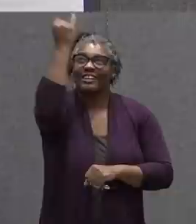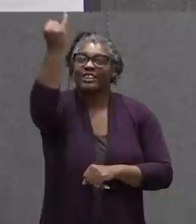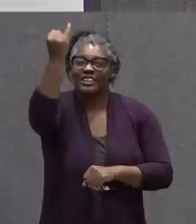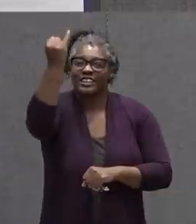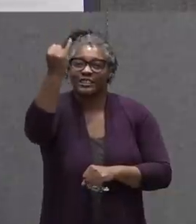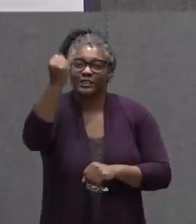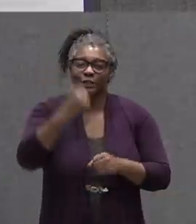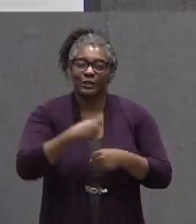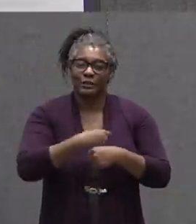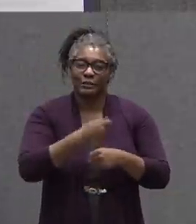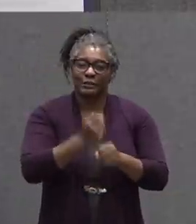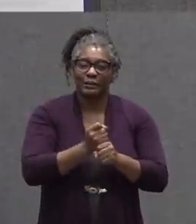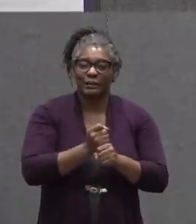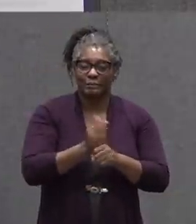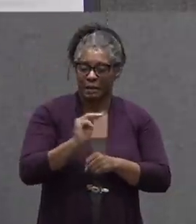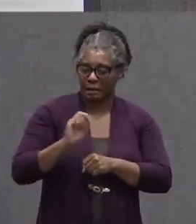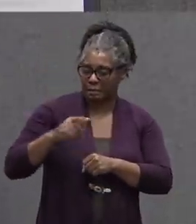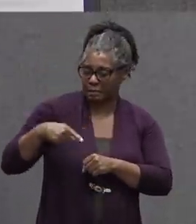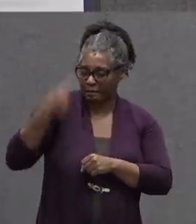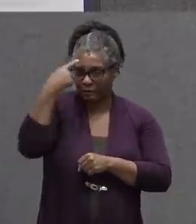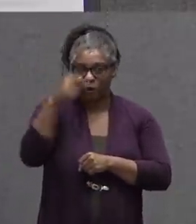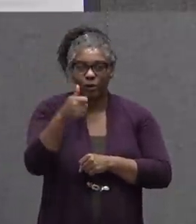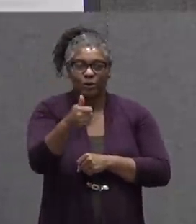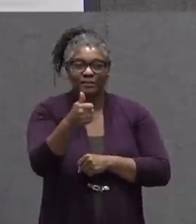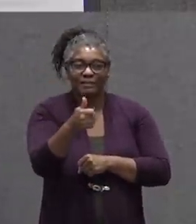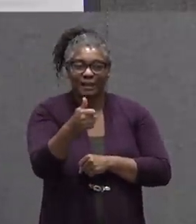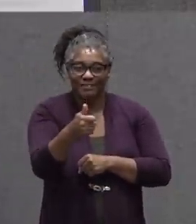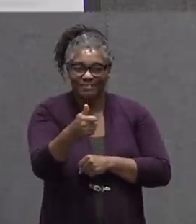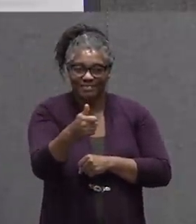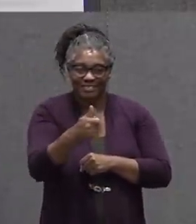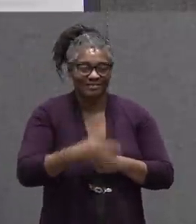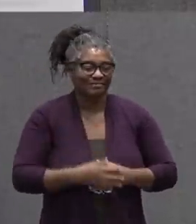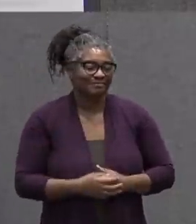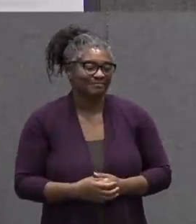Where else did the girl go in the story?